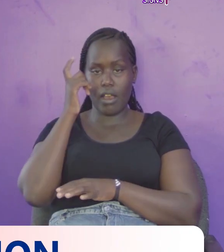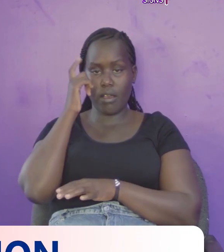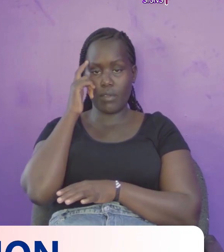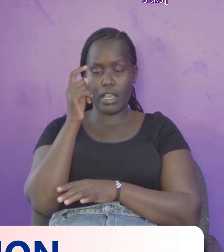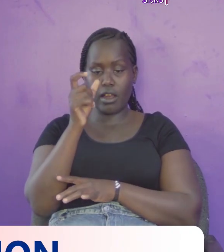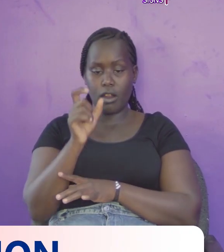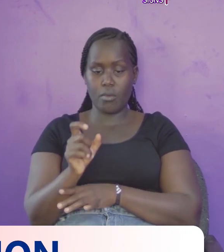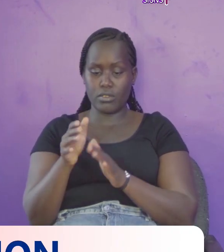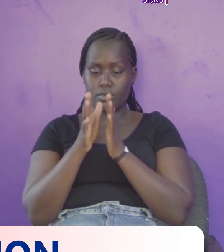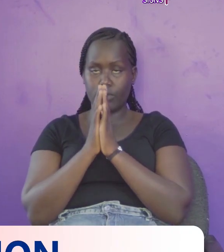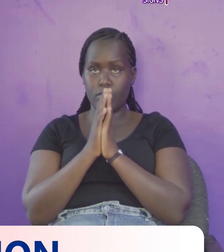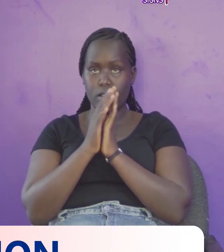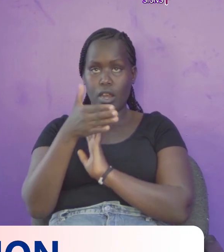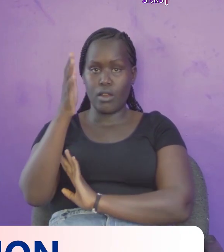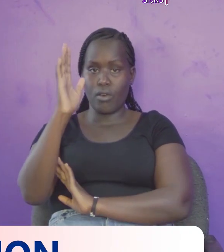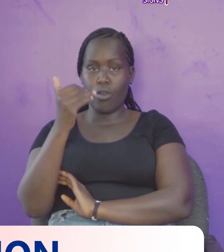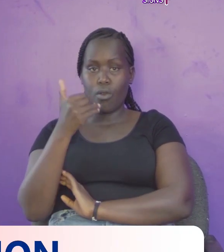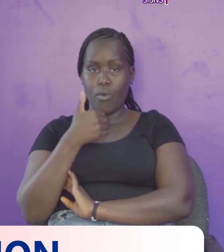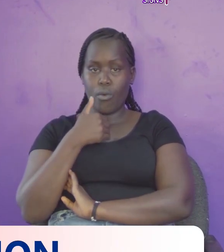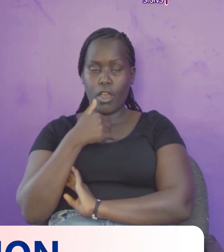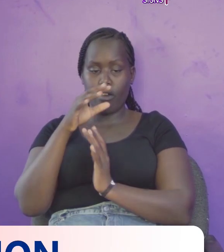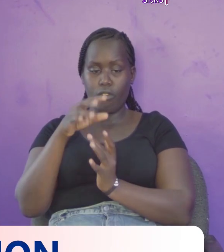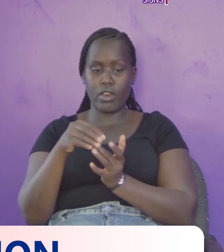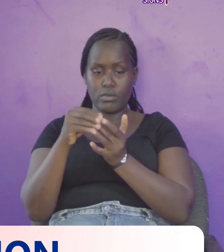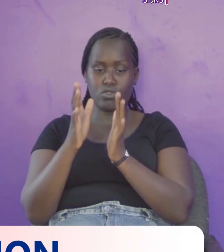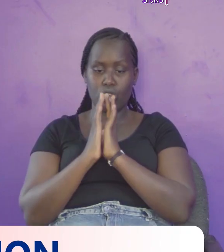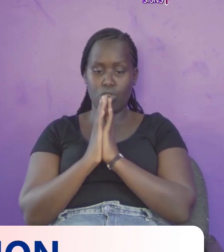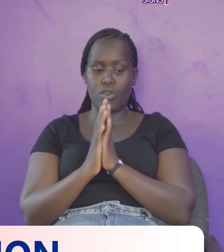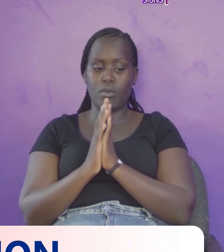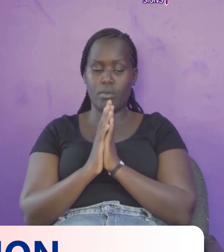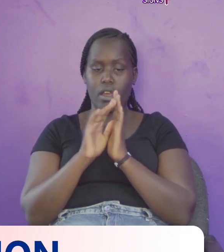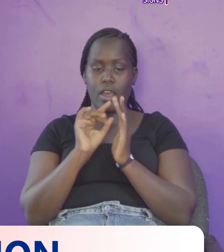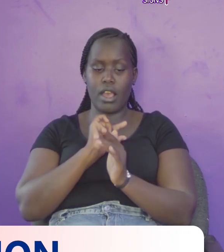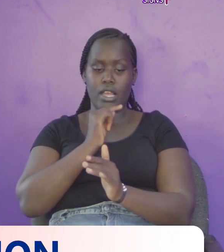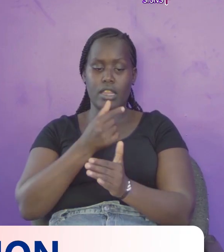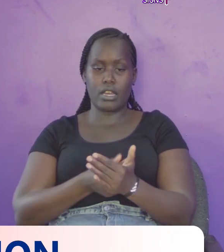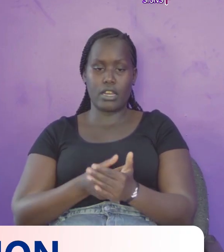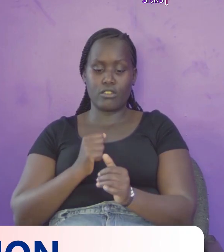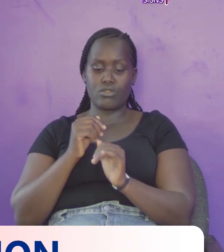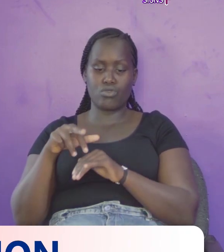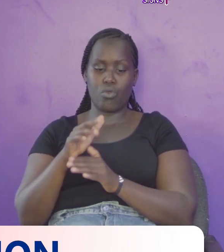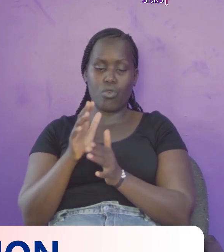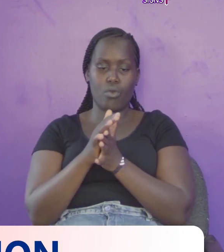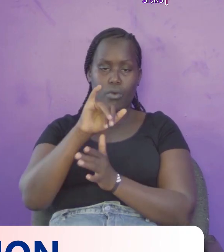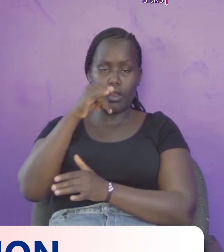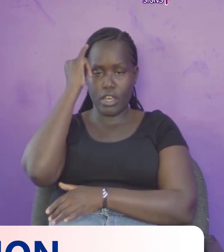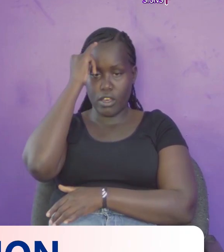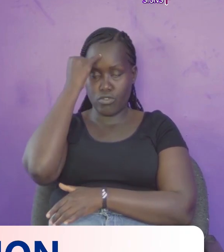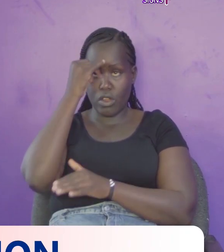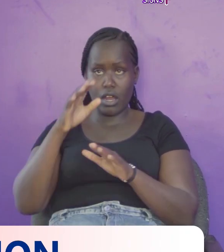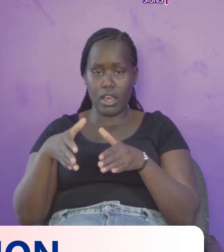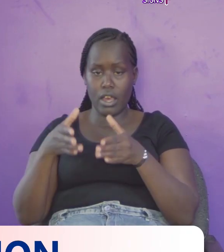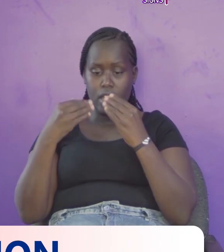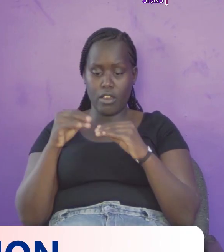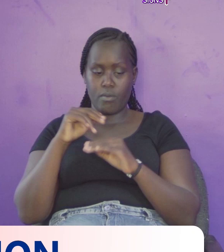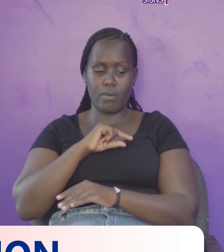tu aombe tu Mungu. Kuna these very special prayers. Give me the grace to walk with Jonah. Give me the grace